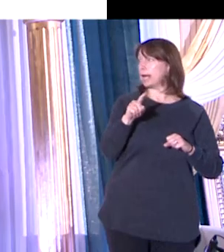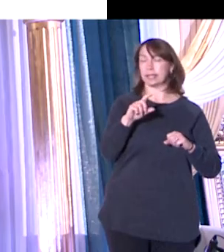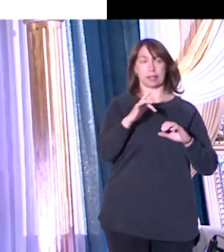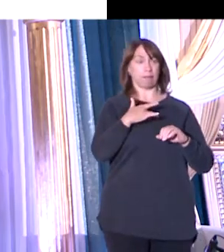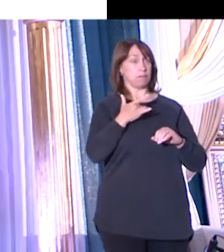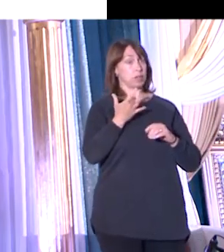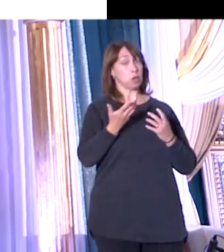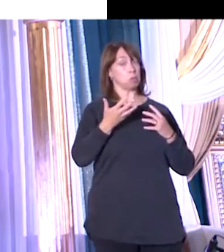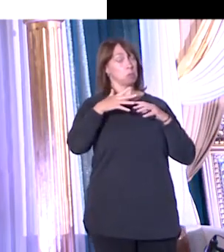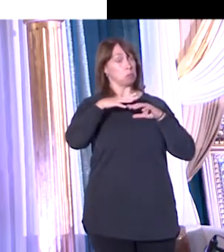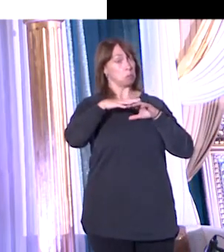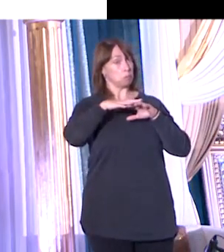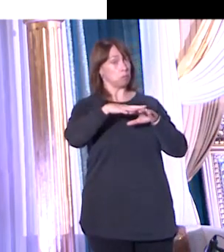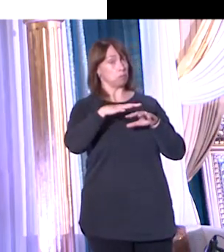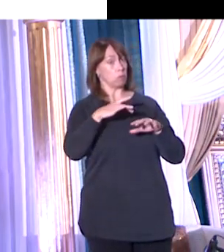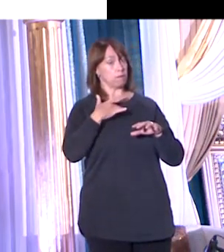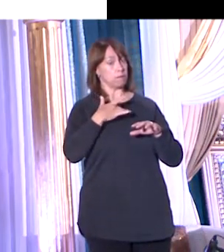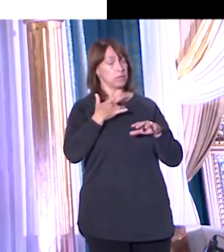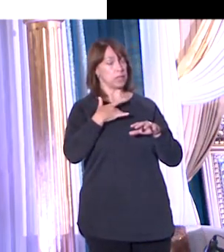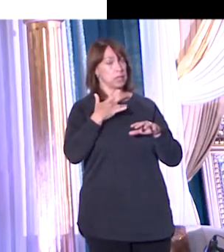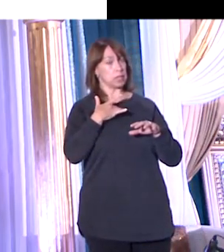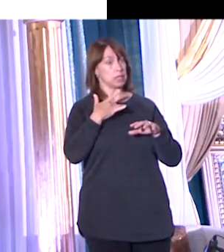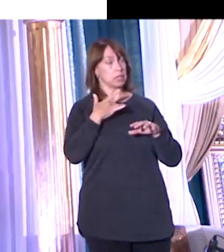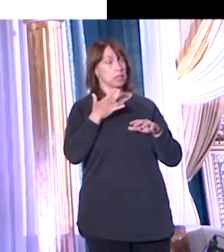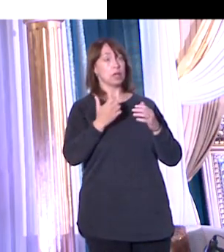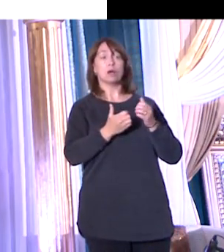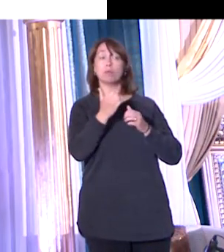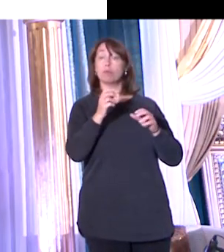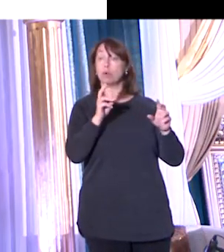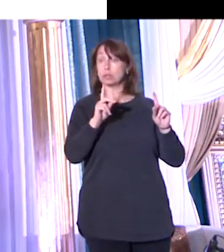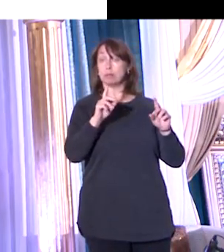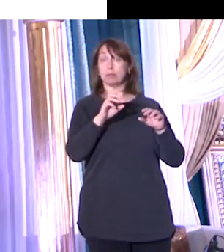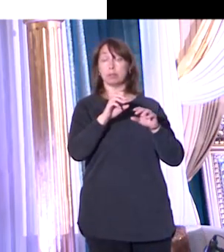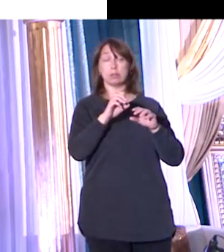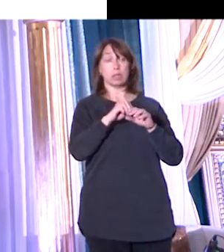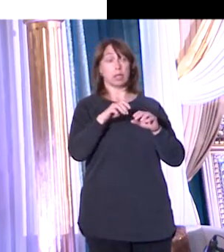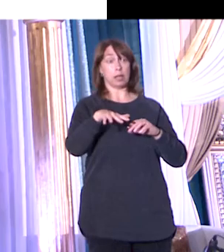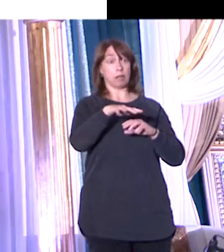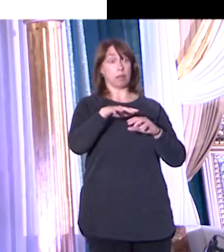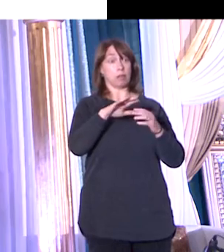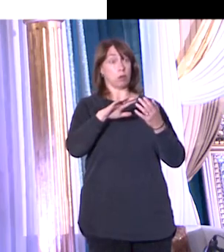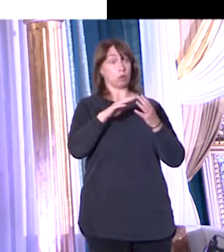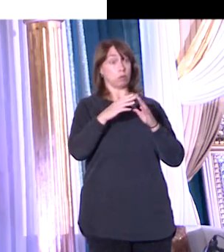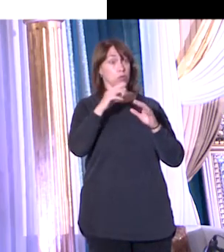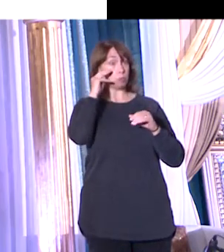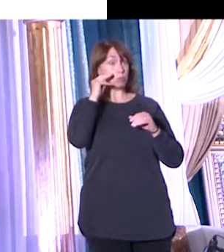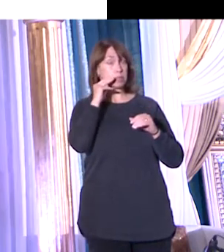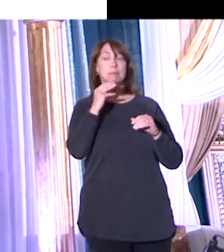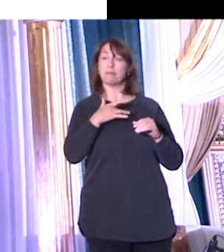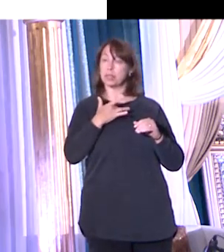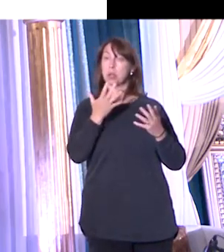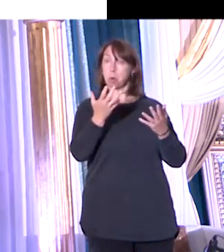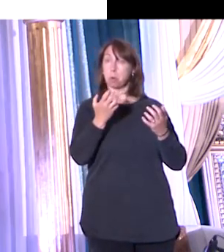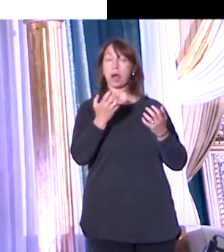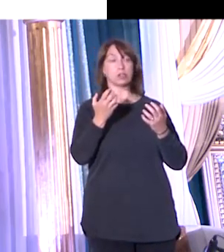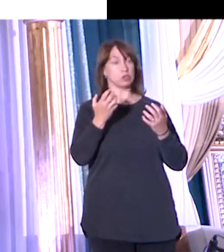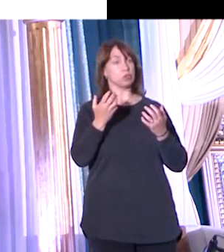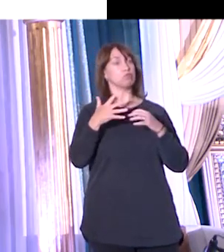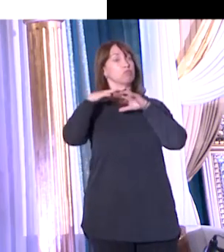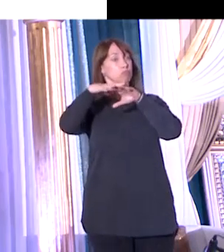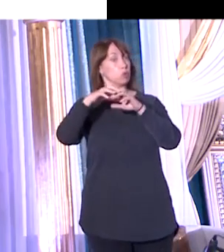asking Muslims whether they felt most people in their community wanted to adopt local Canadian customs and ways of life, or do they